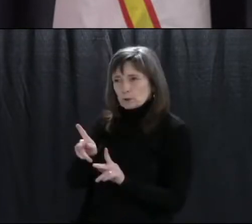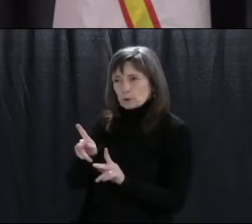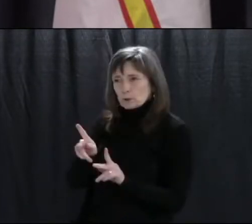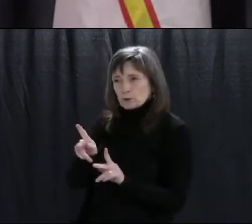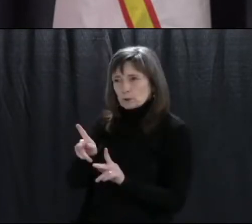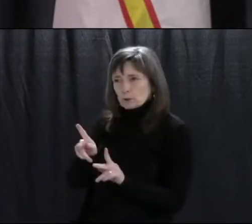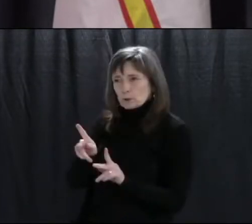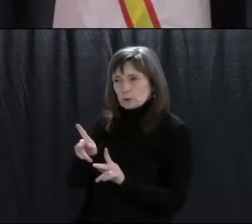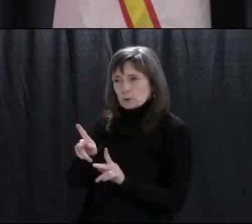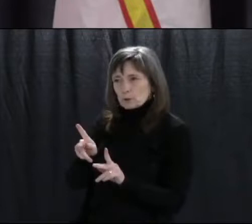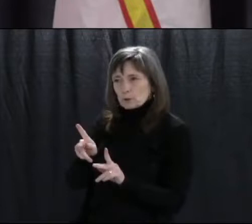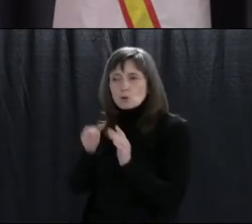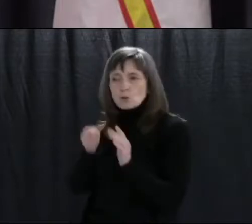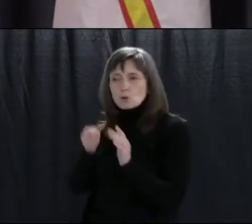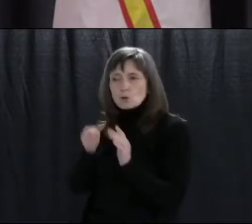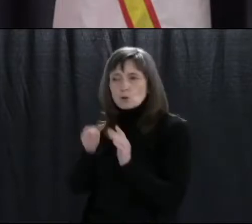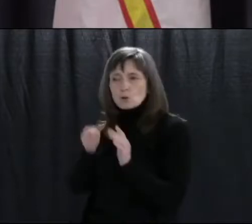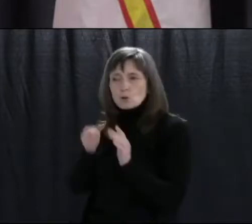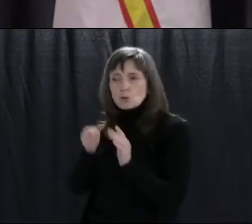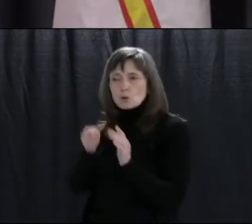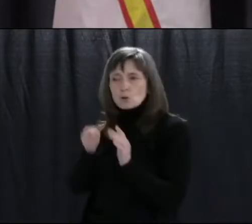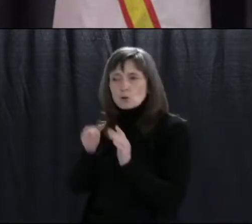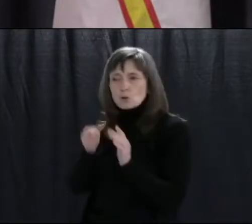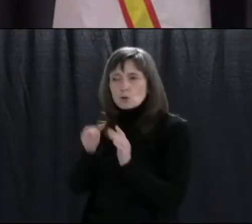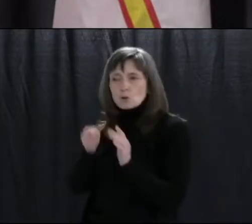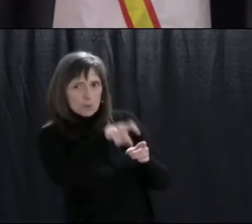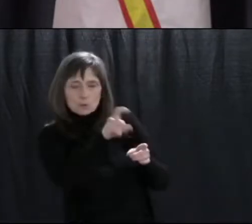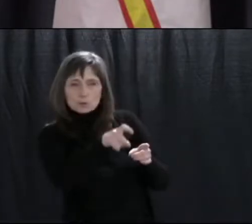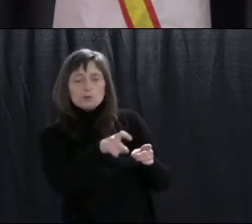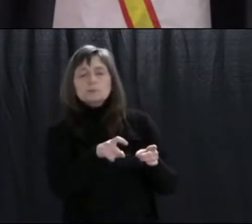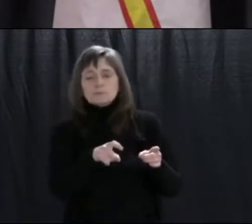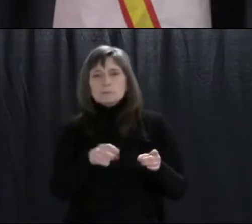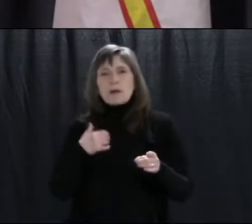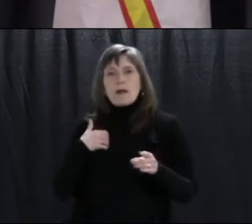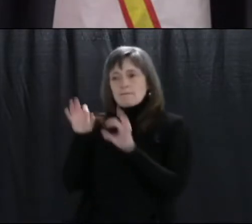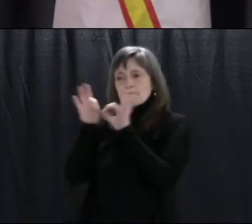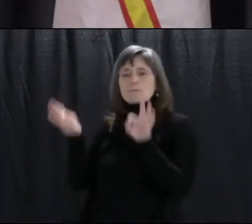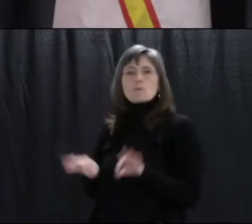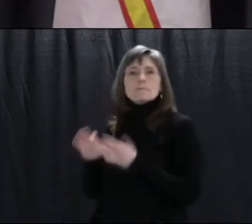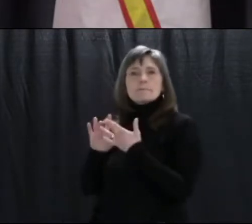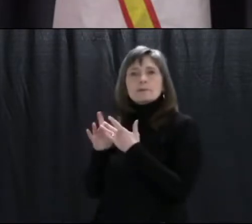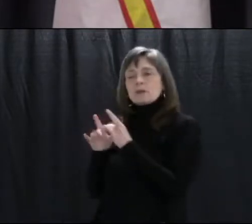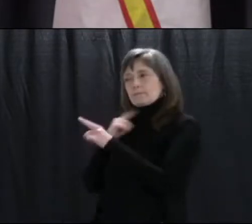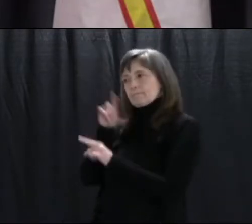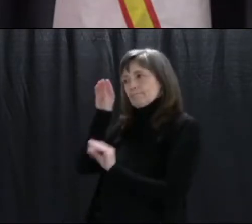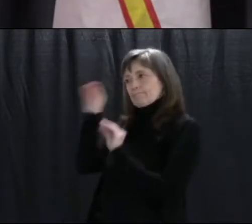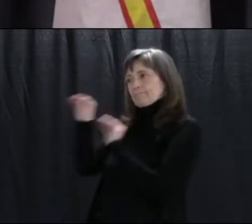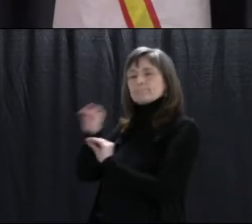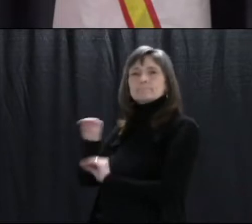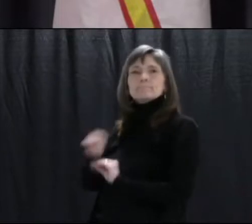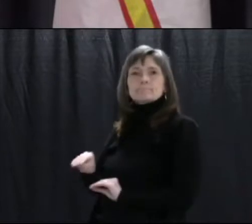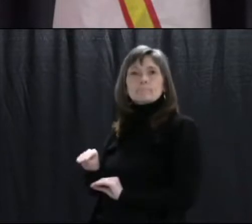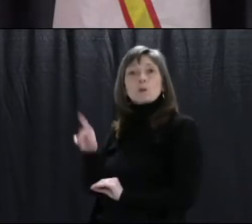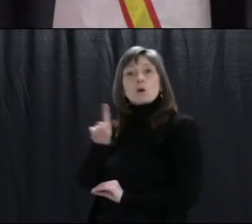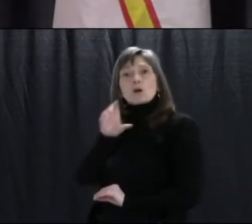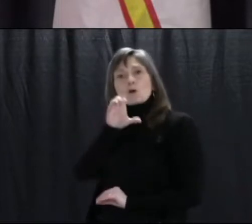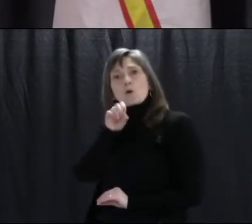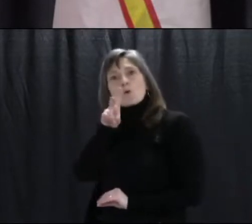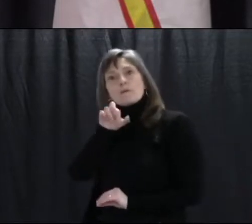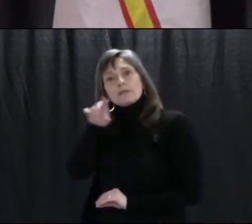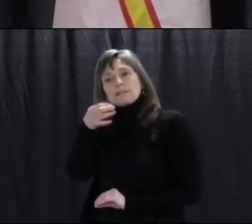health emergency order, there is an online public report form available on your COVID-19